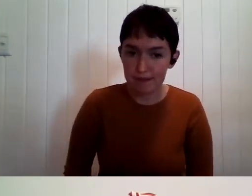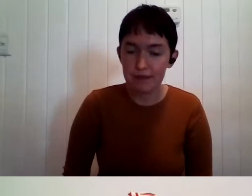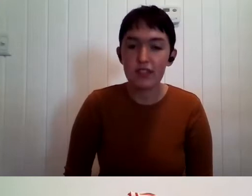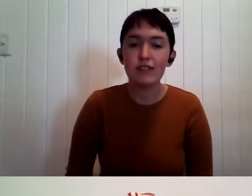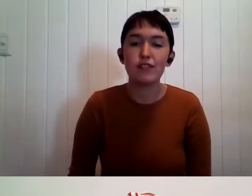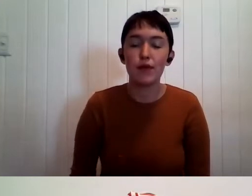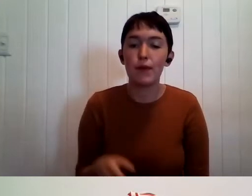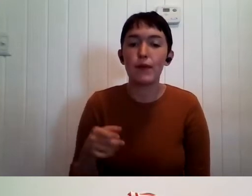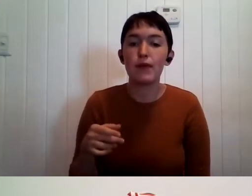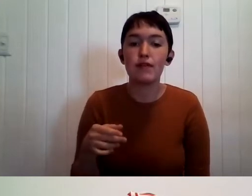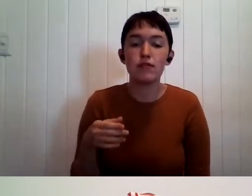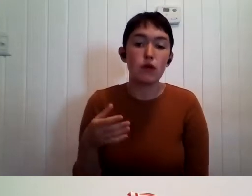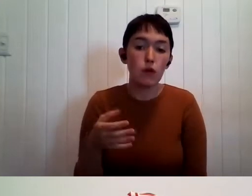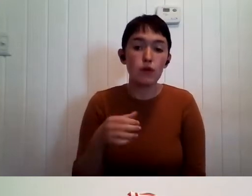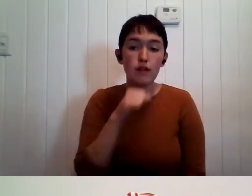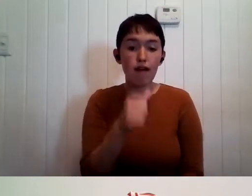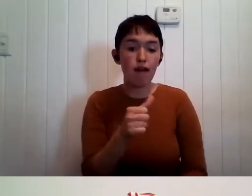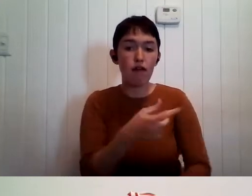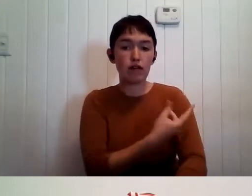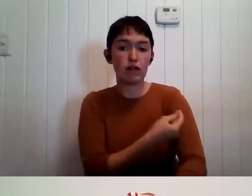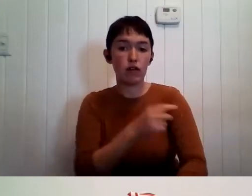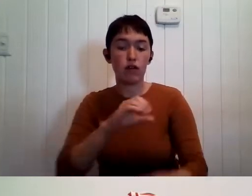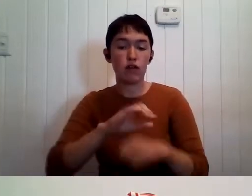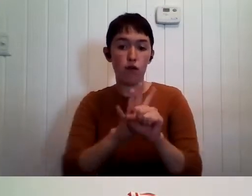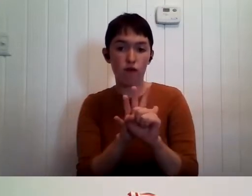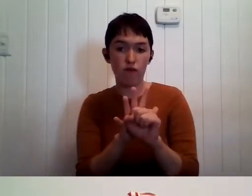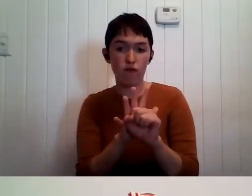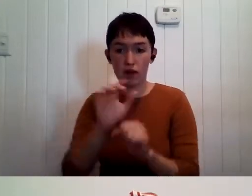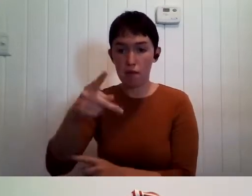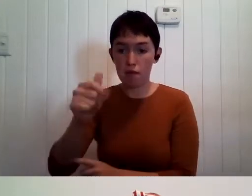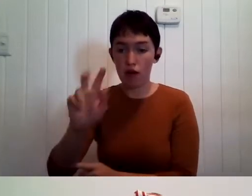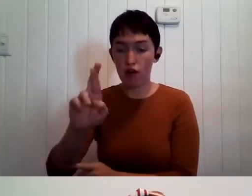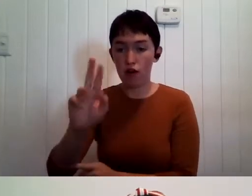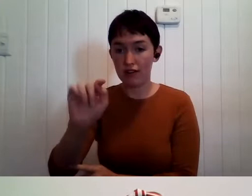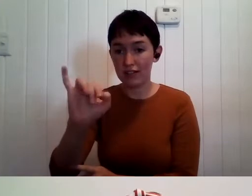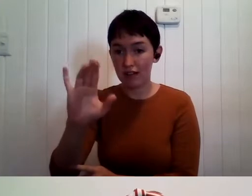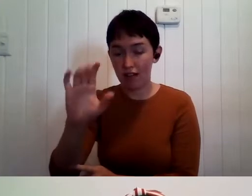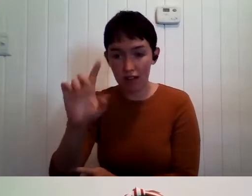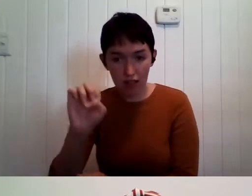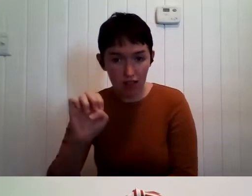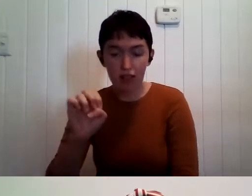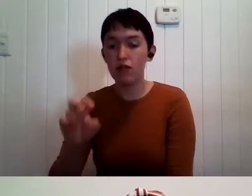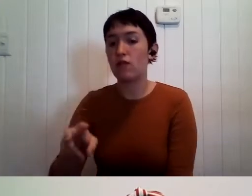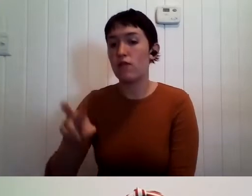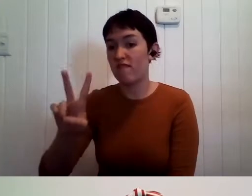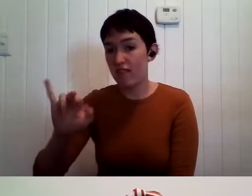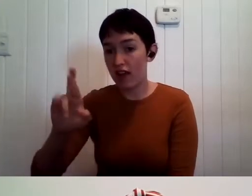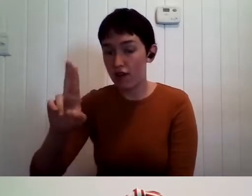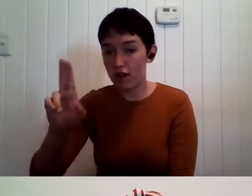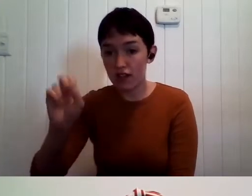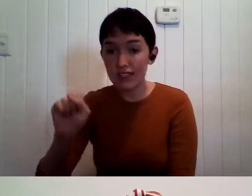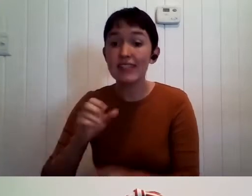the COVID particle or the virus, and putting it in our bodies, you're making your